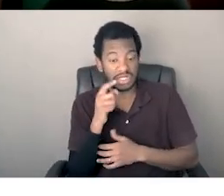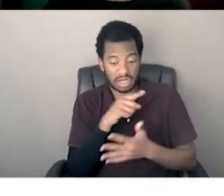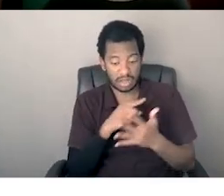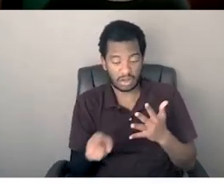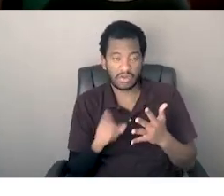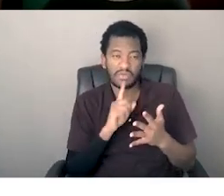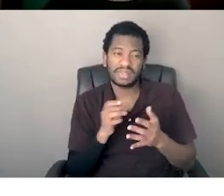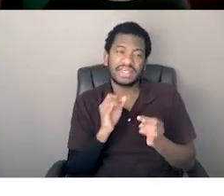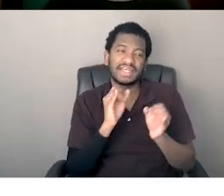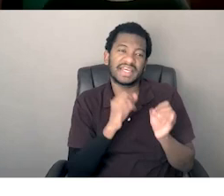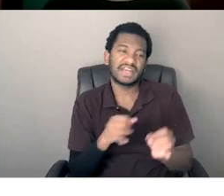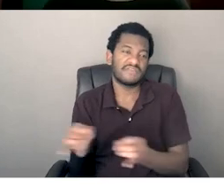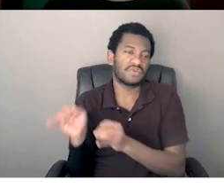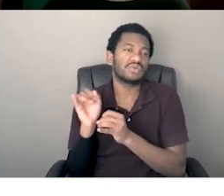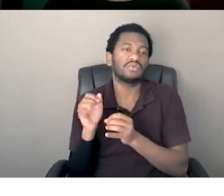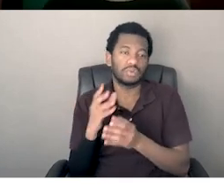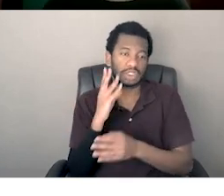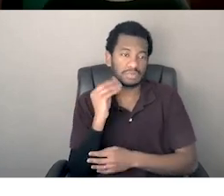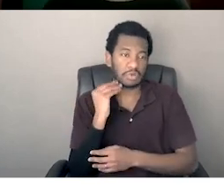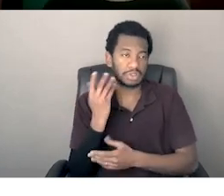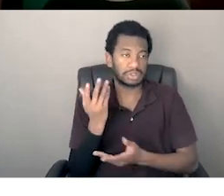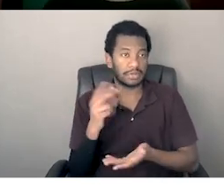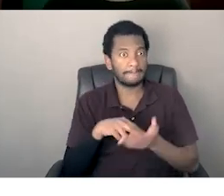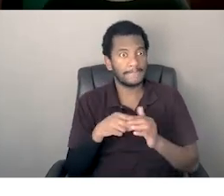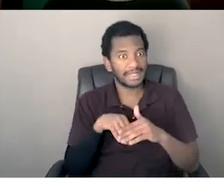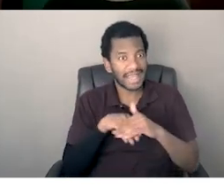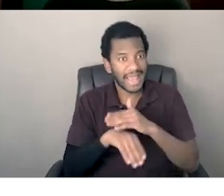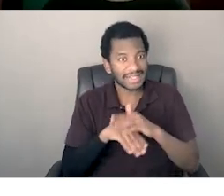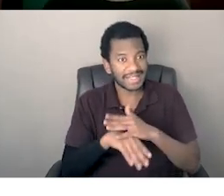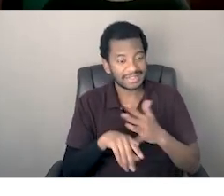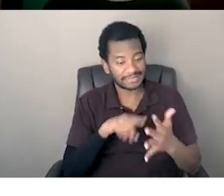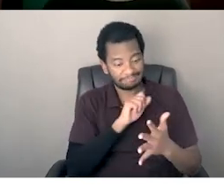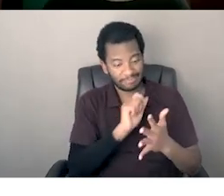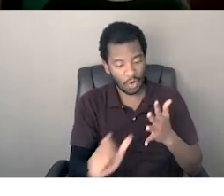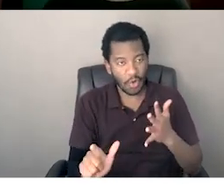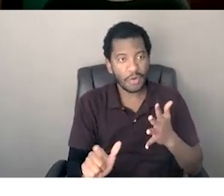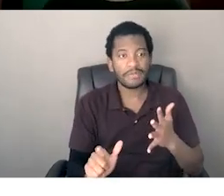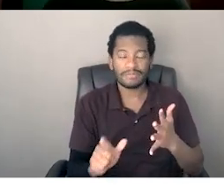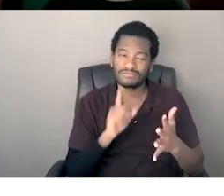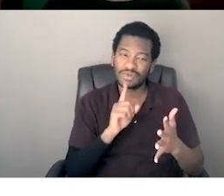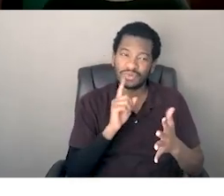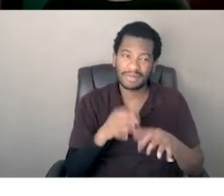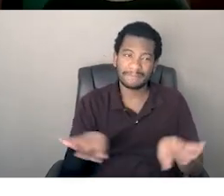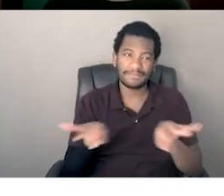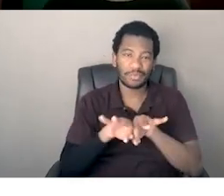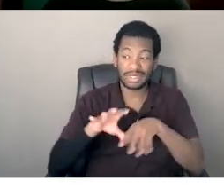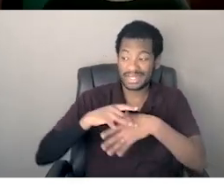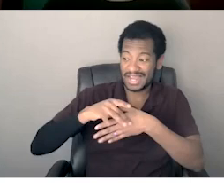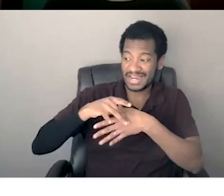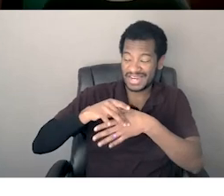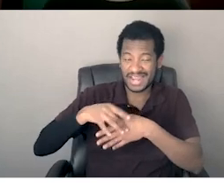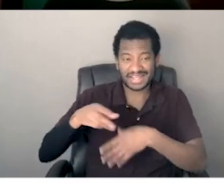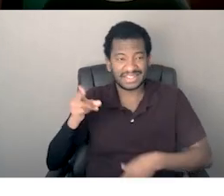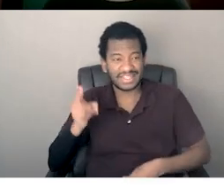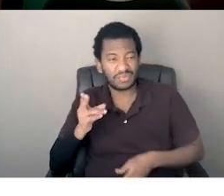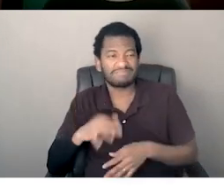So access to these domains is important. context matters, history